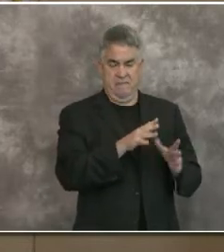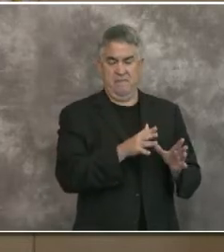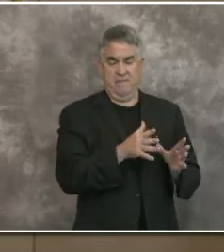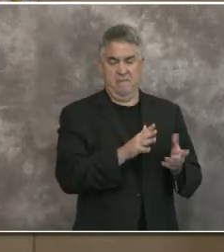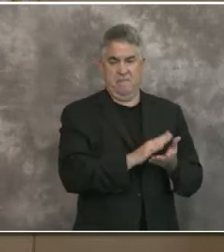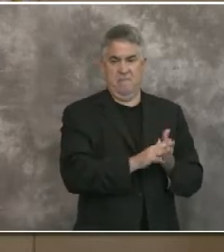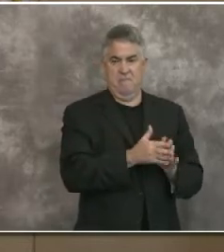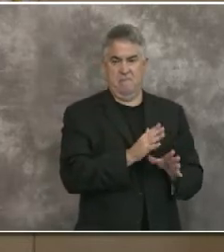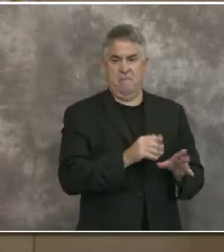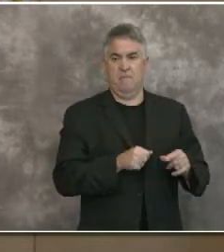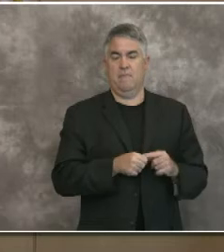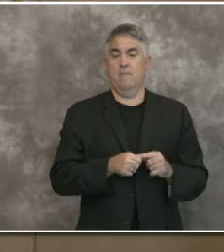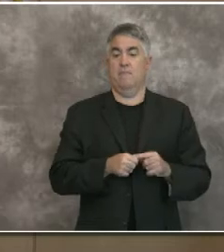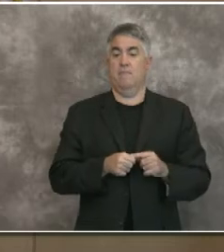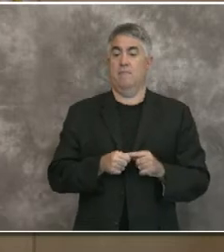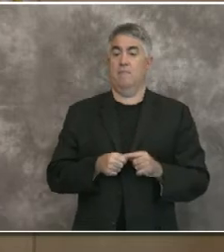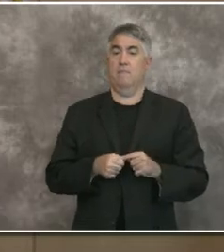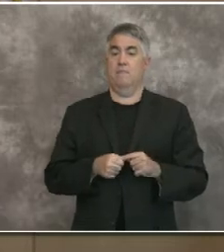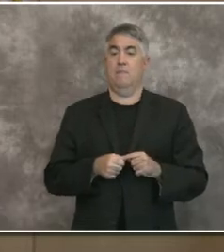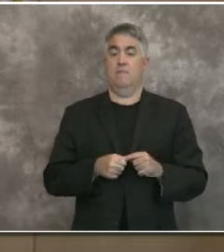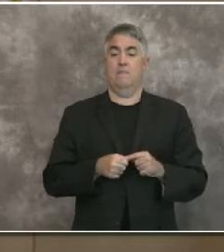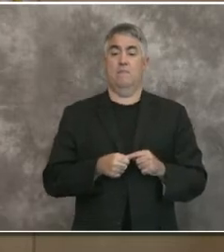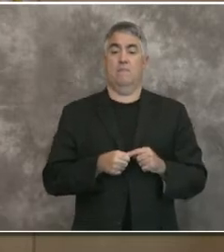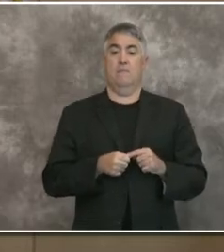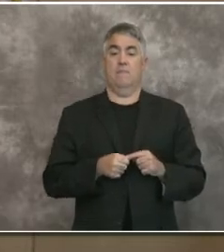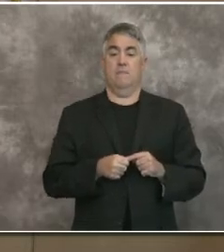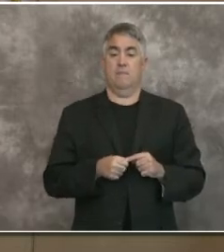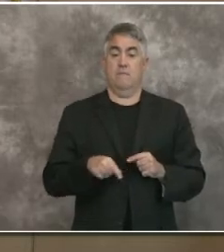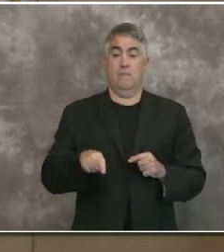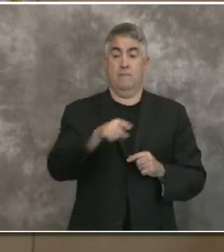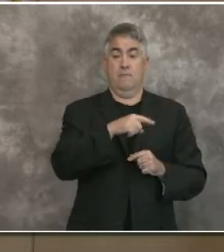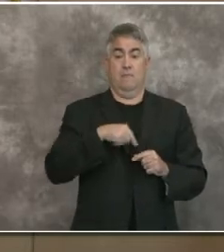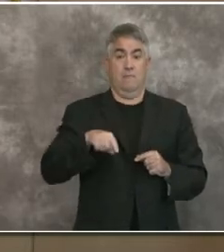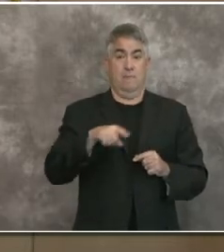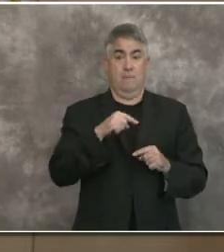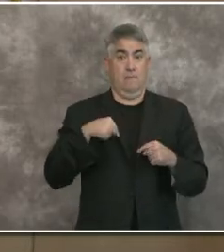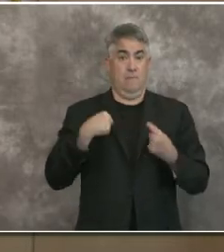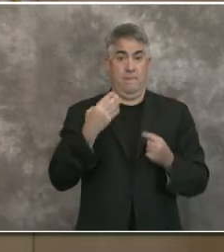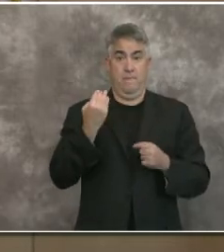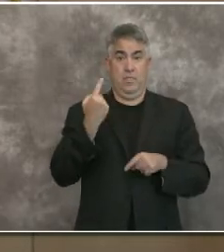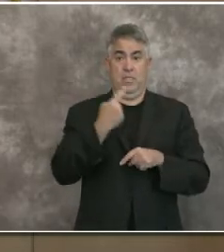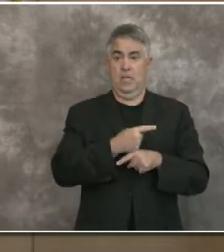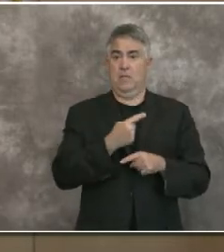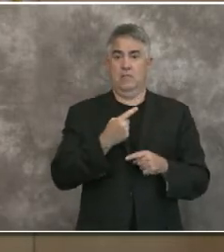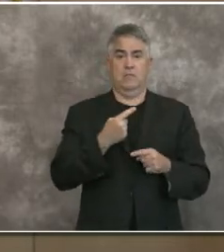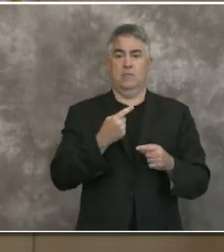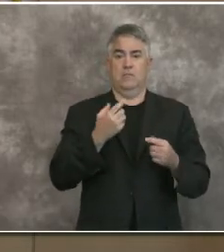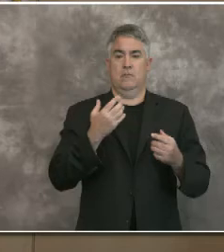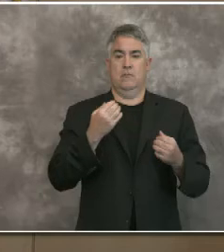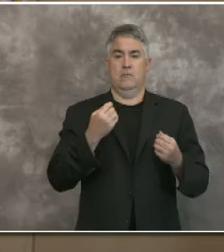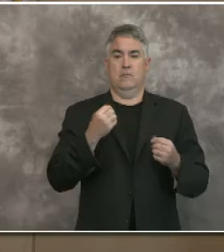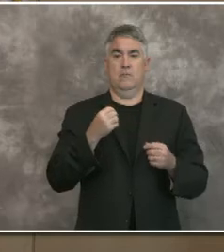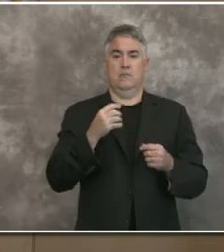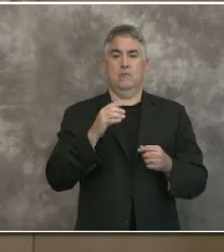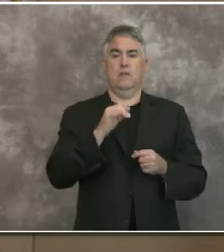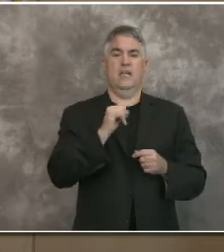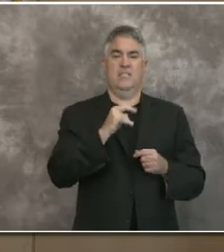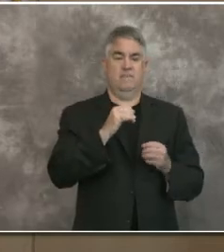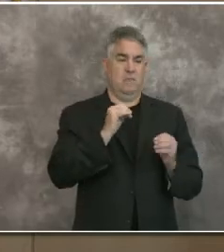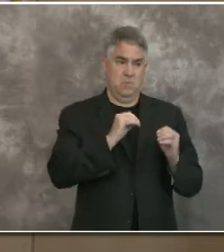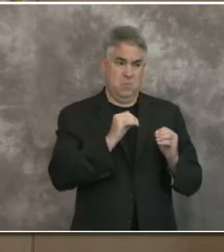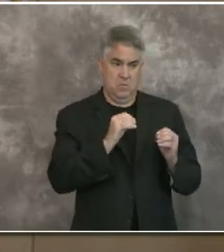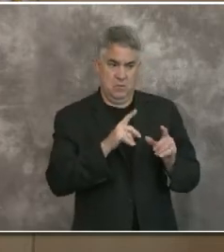there have been no cases at these sites for the last 14 days or longer. Now we have